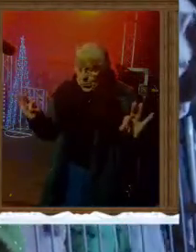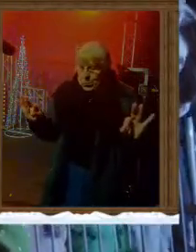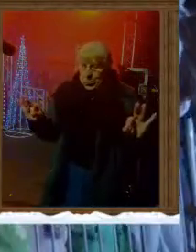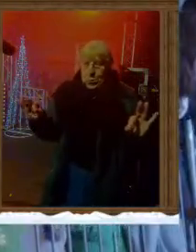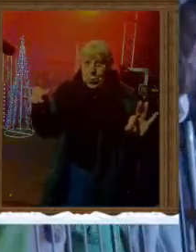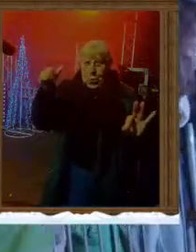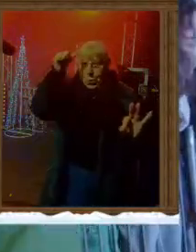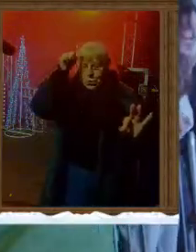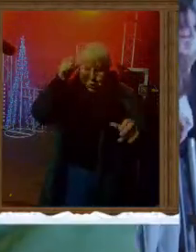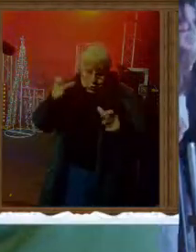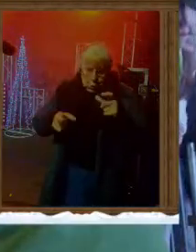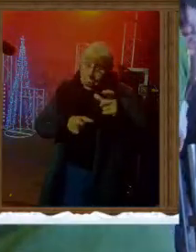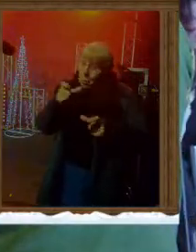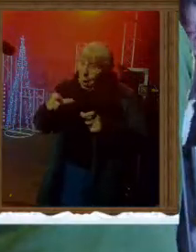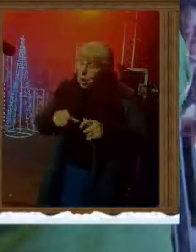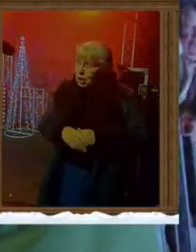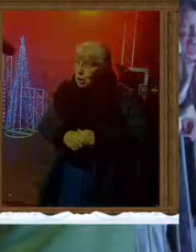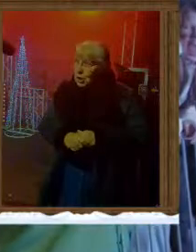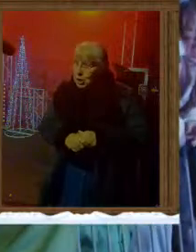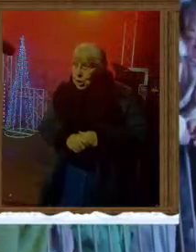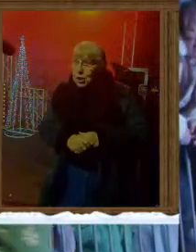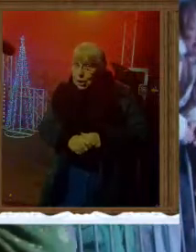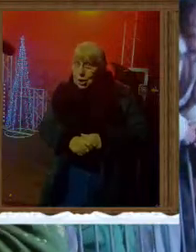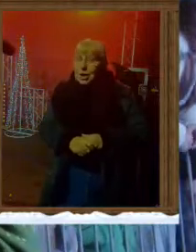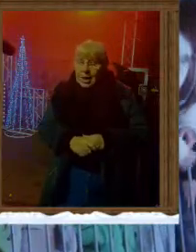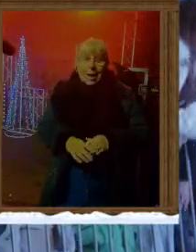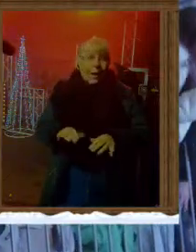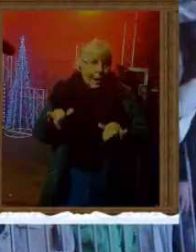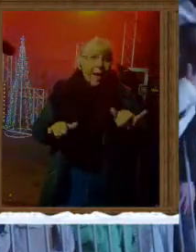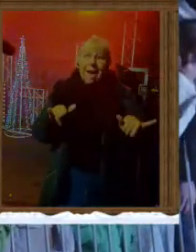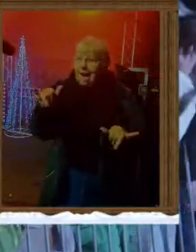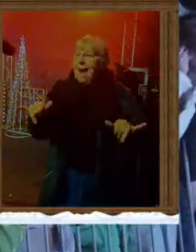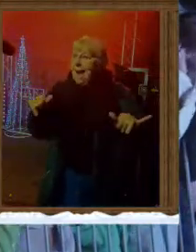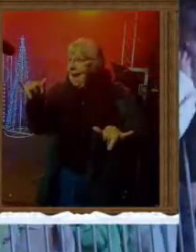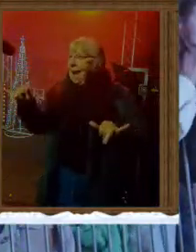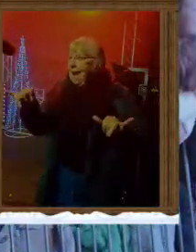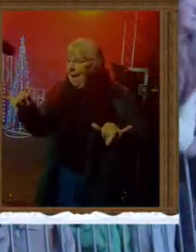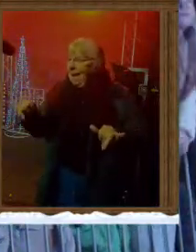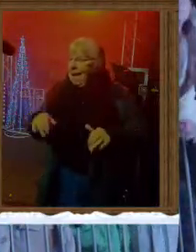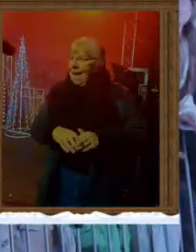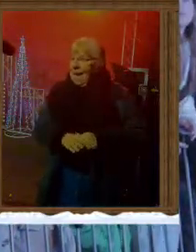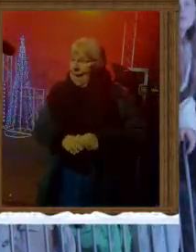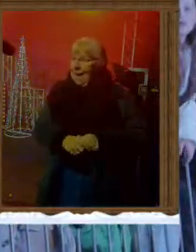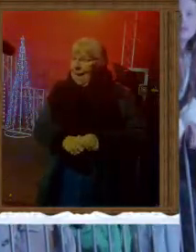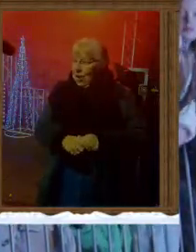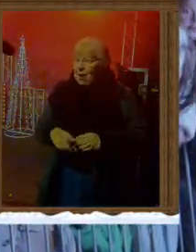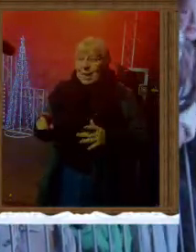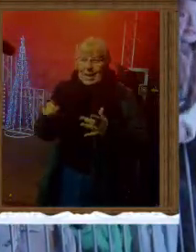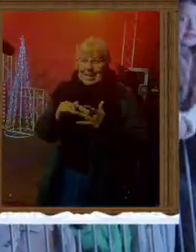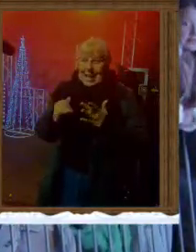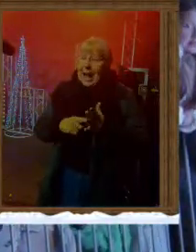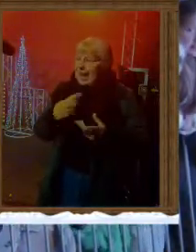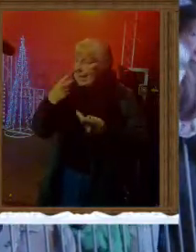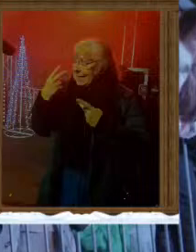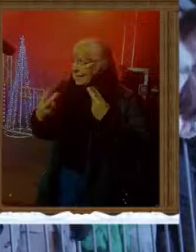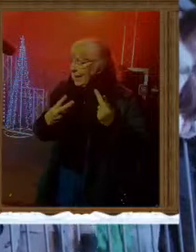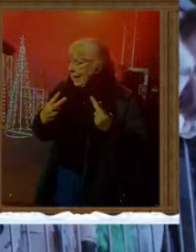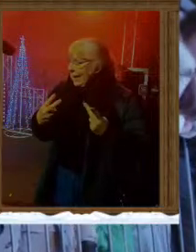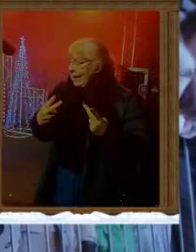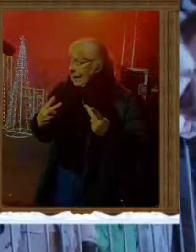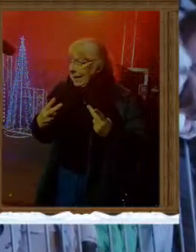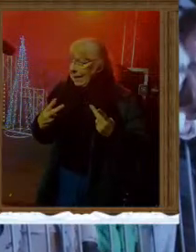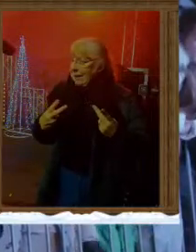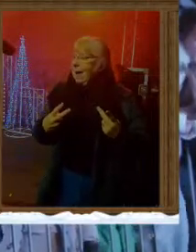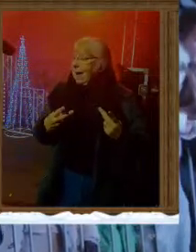Do we know the words, boys and girls? Yes. Right. They're I'm going to find out, because as Isla sings I Want a Hippopotamus